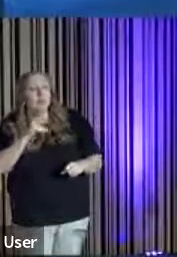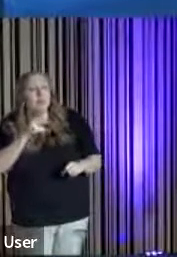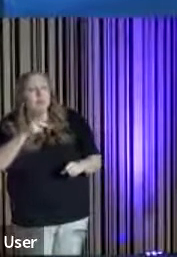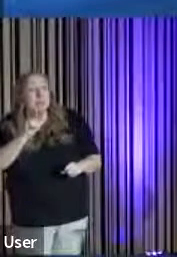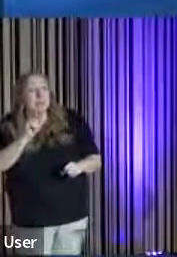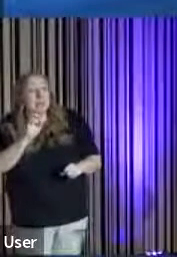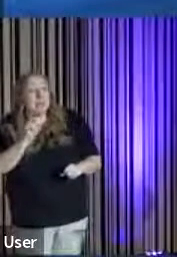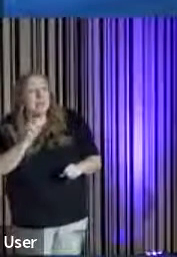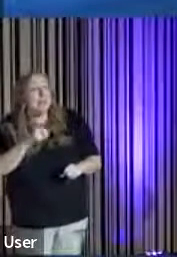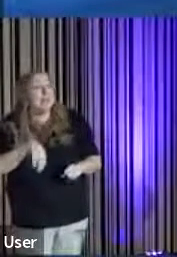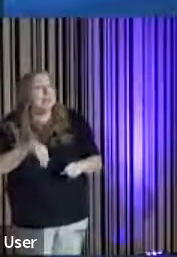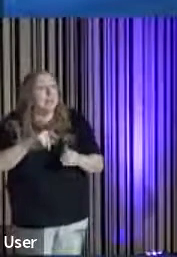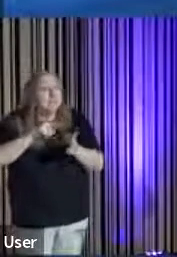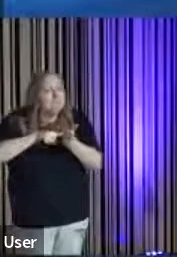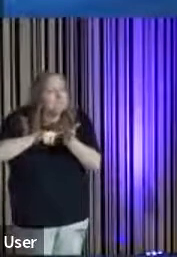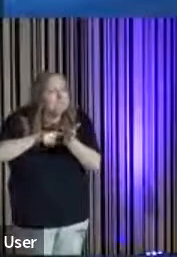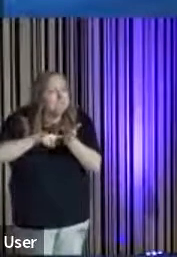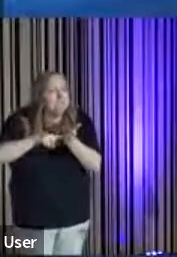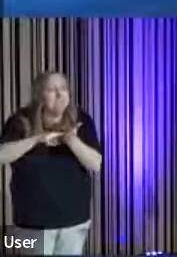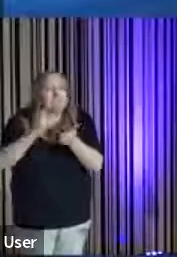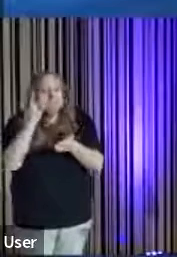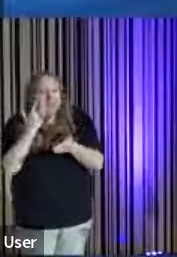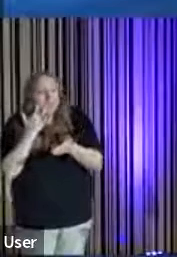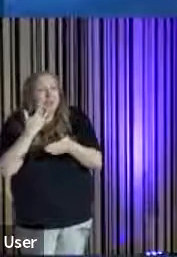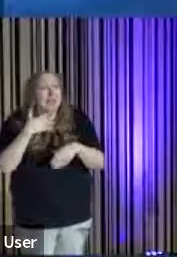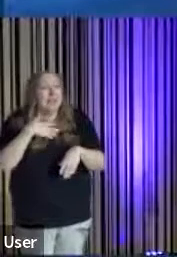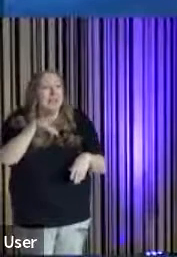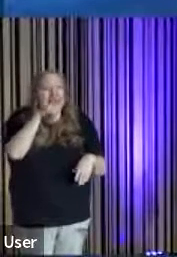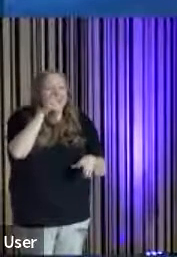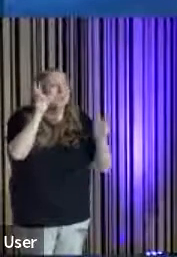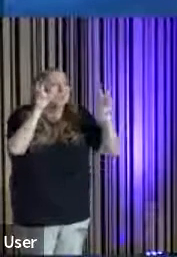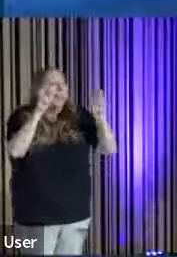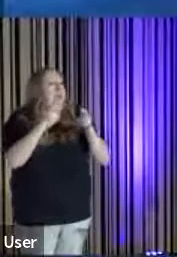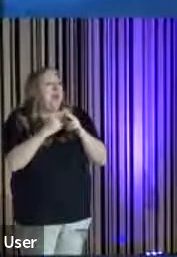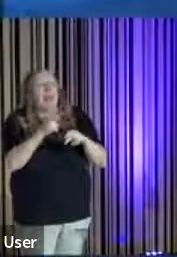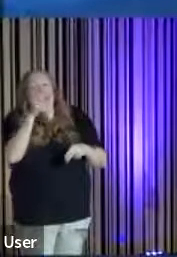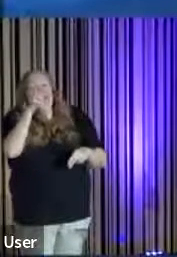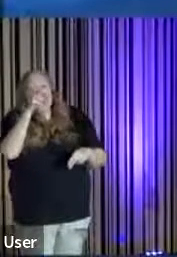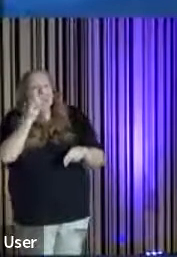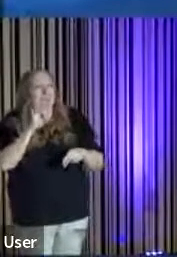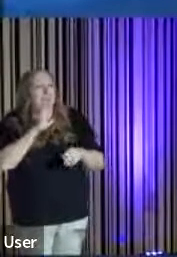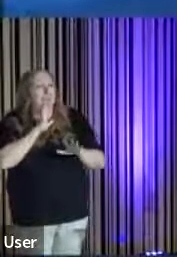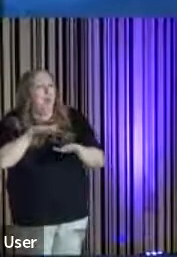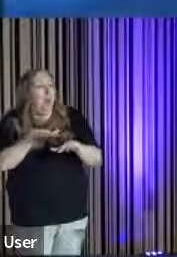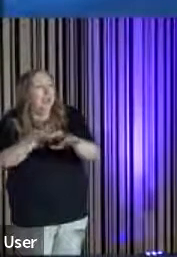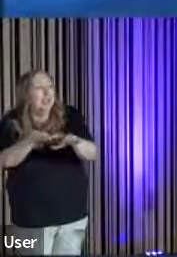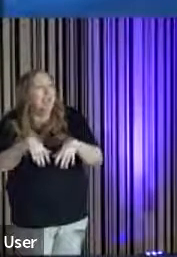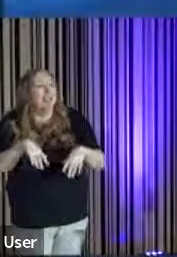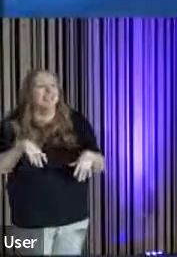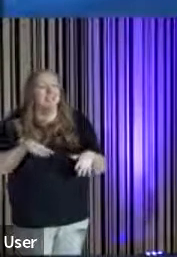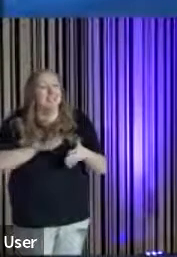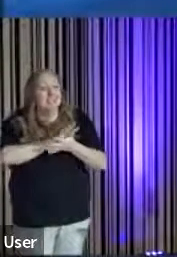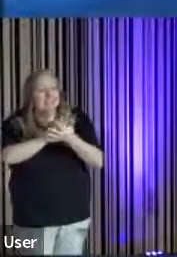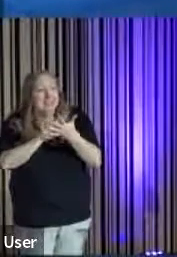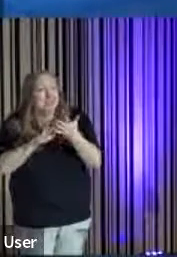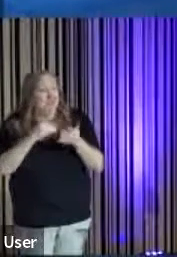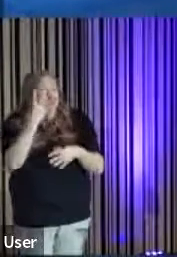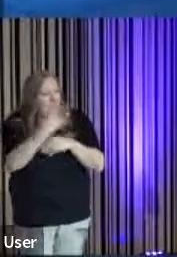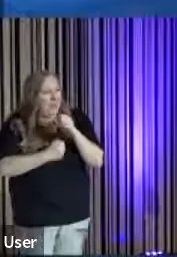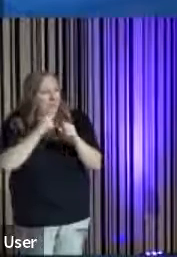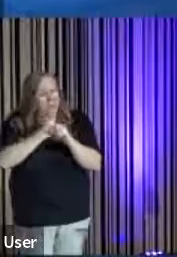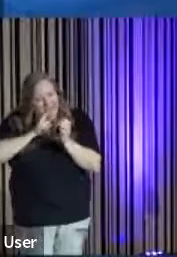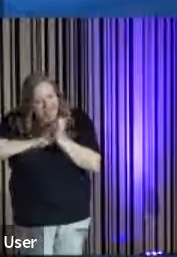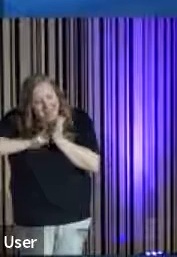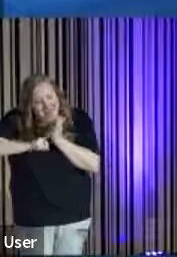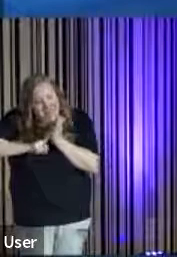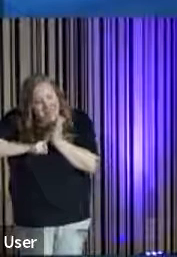the bees and the insect of the ocean, but also the viruses that Matt knows very well. And so I